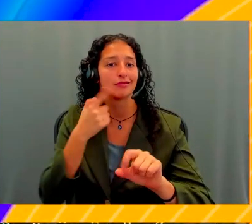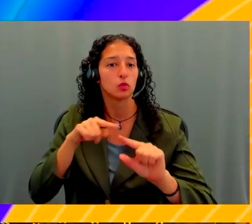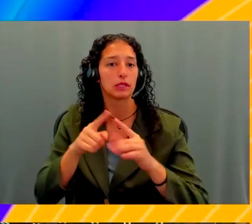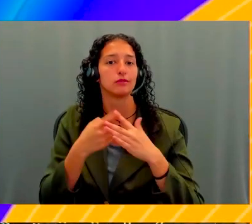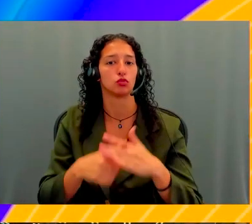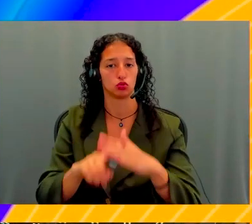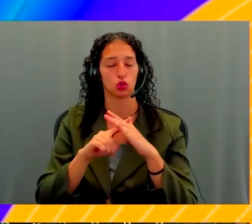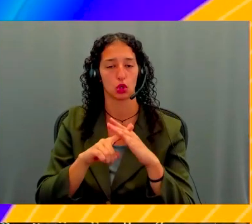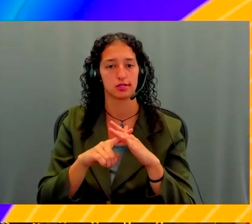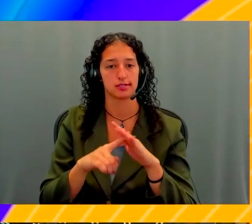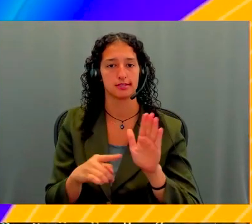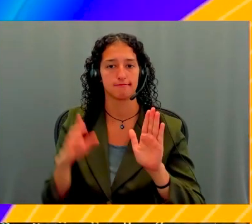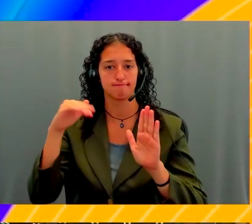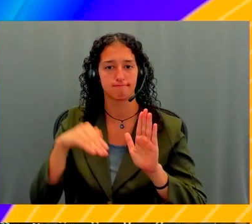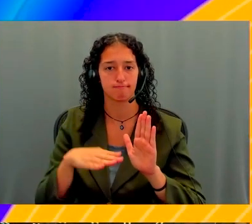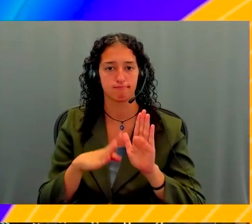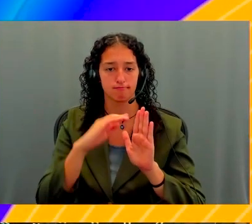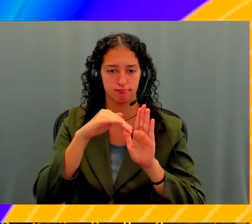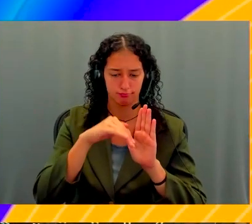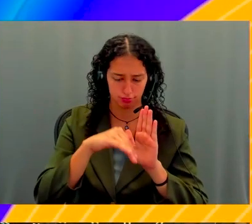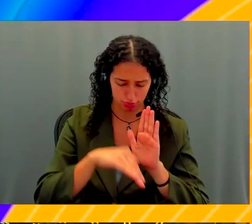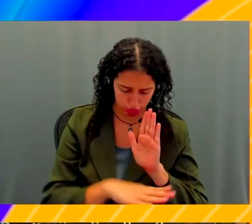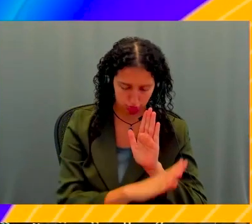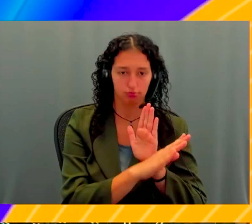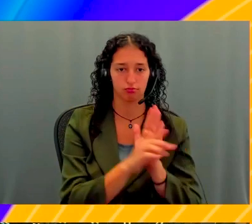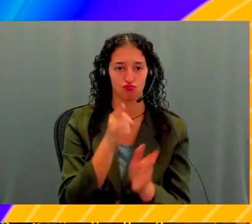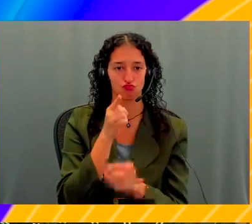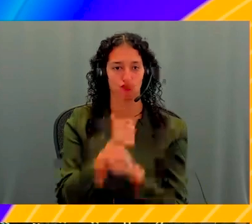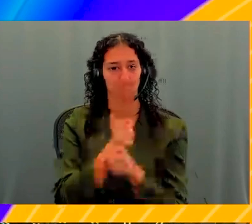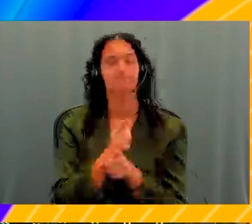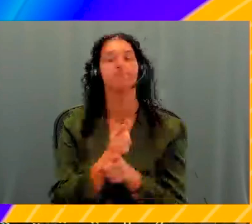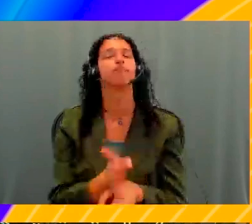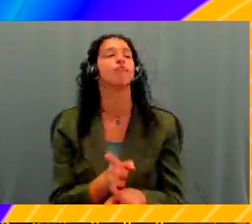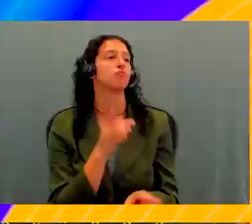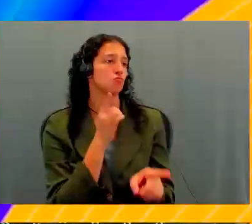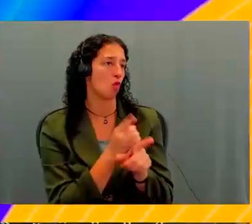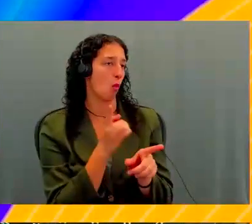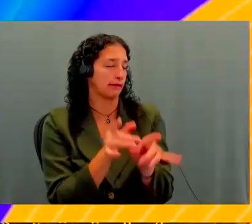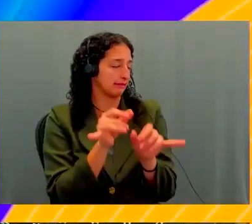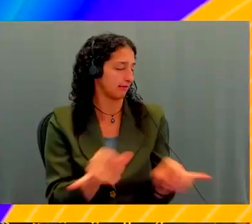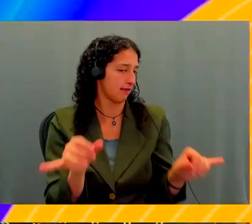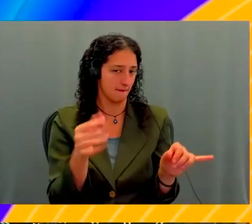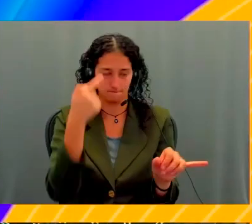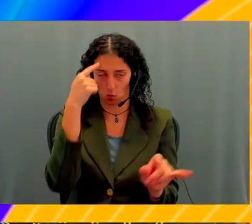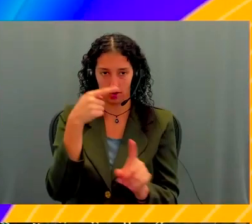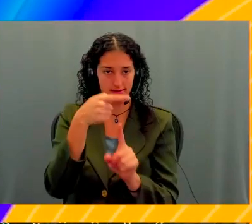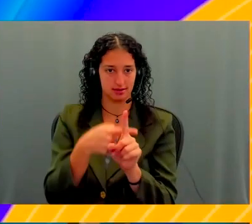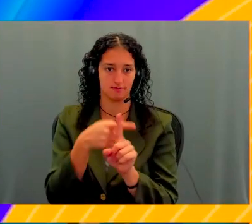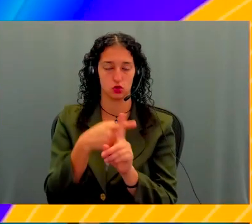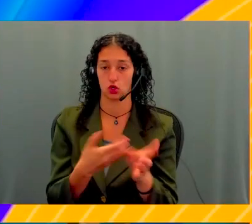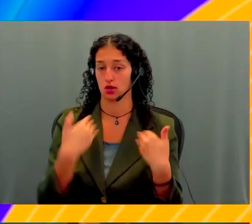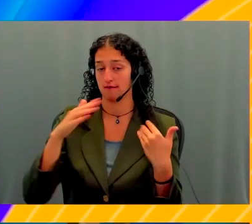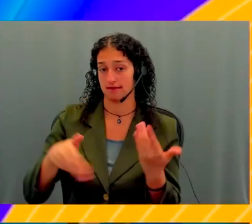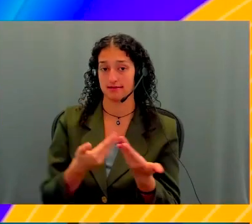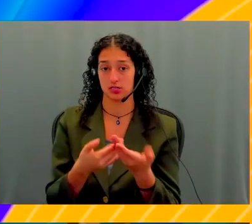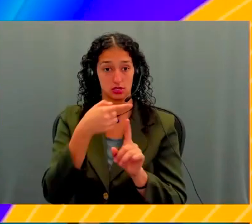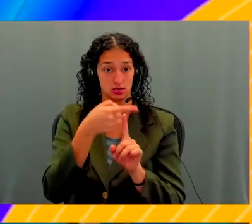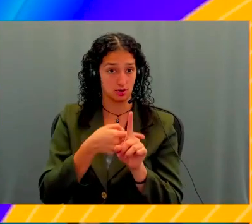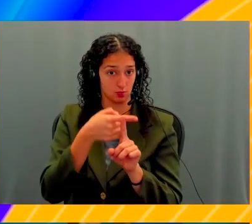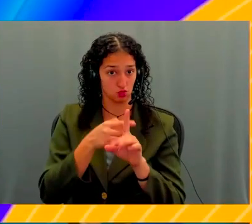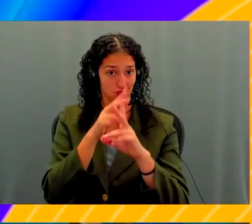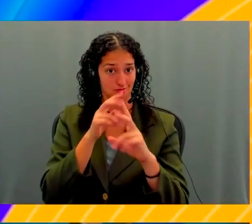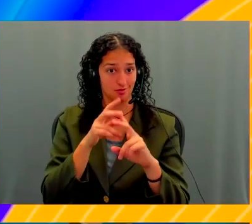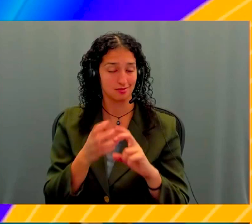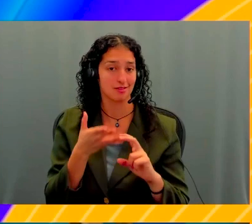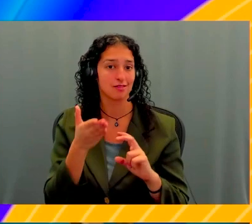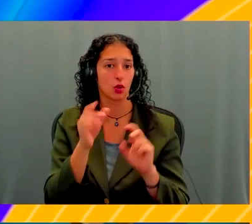So, absolutely. And the same goes for temperature. We've got the entire temperature analysis right here, so you can see the different